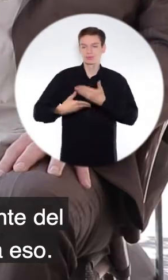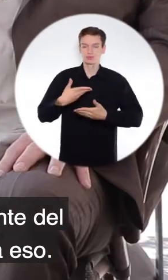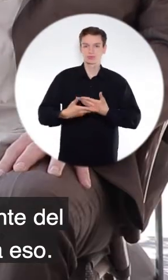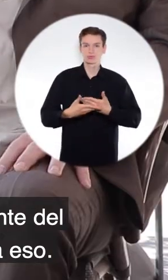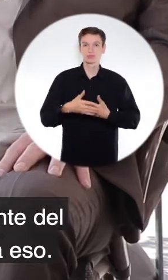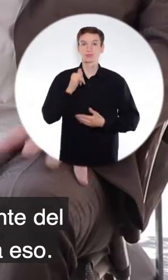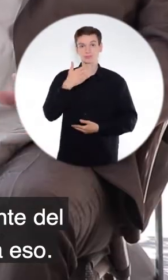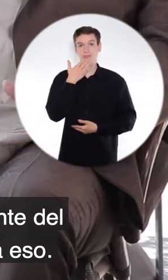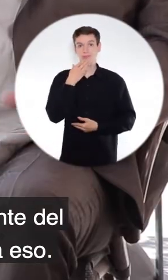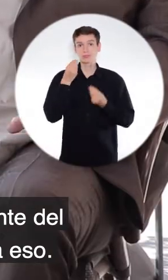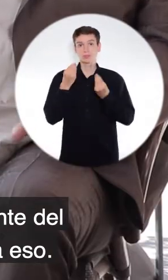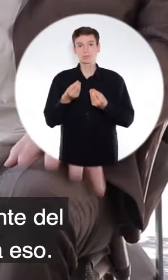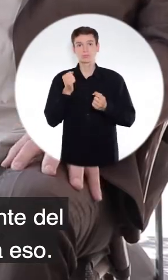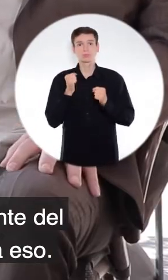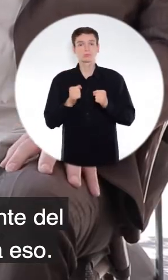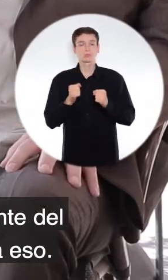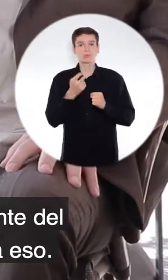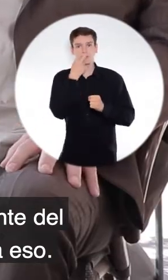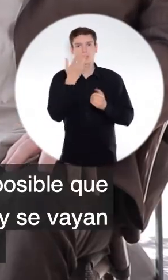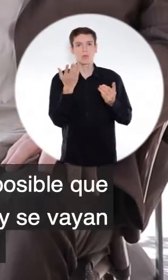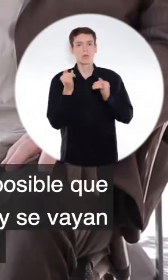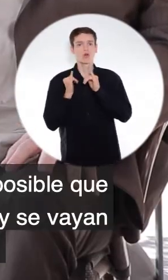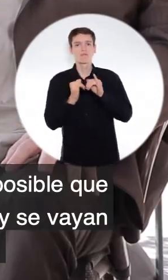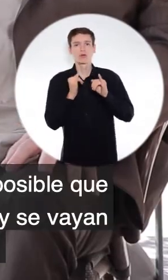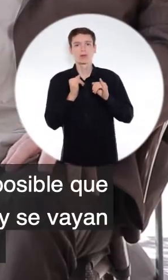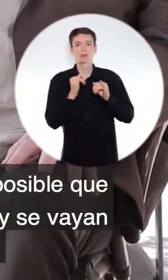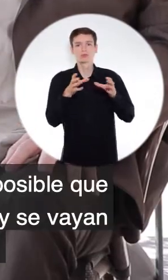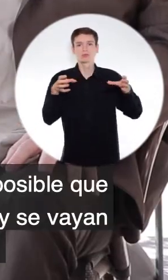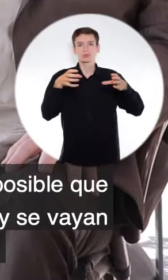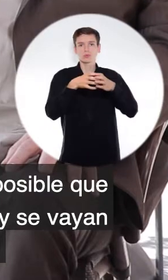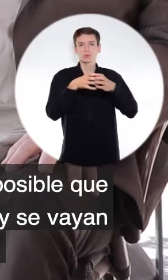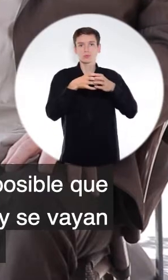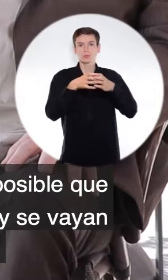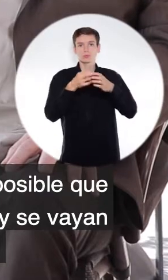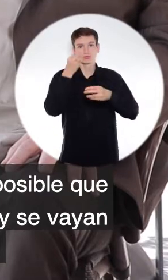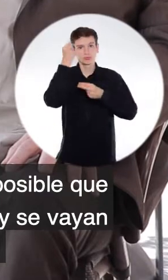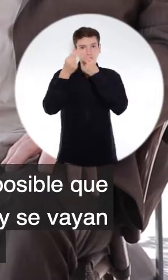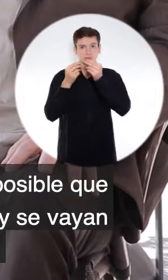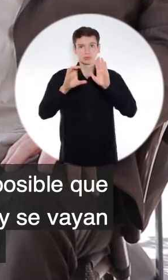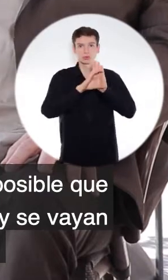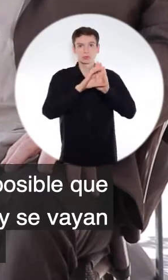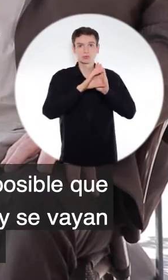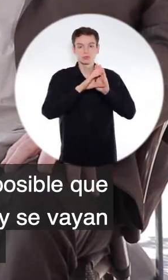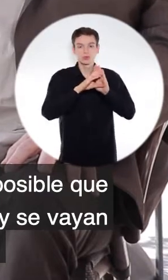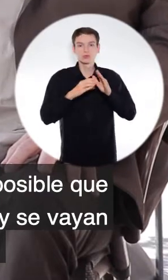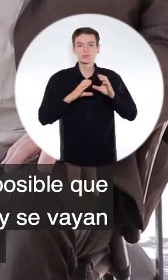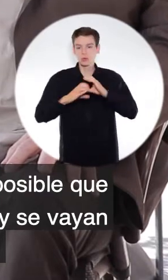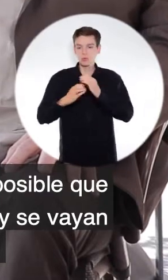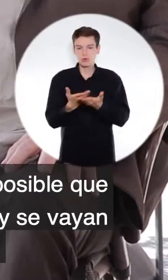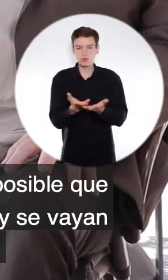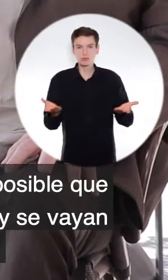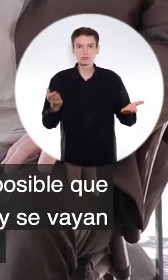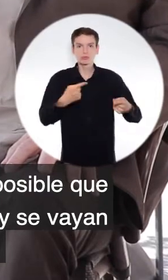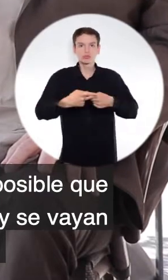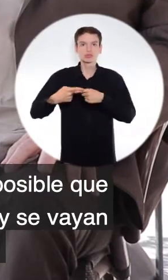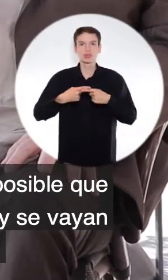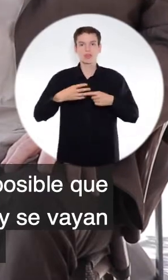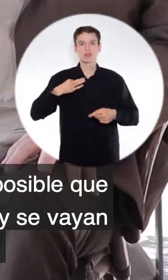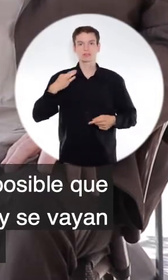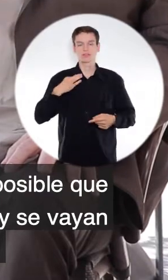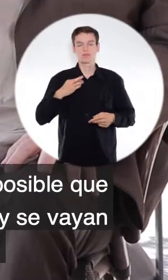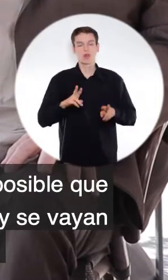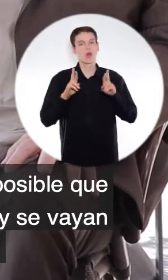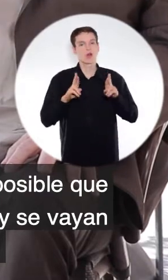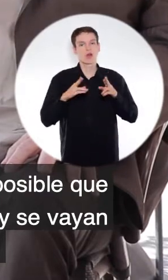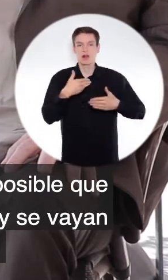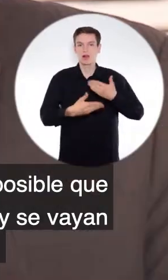to civil society. So I expect that will happen. It's a really necessary part of the process, because if you don't have that, then sometimes you might